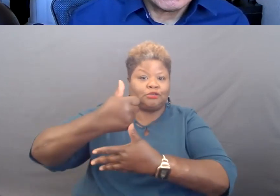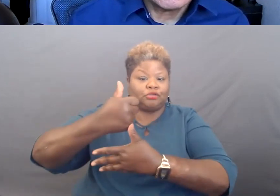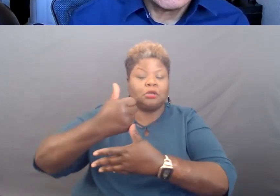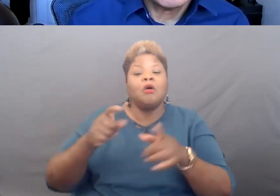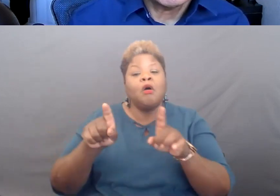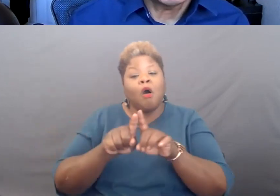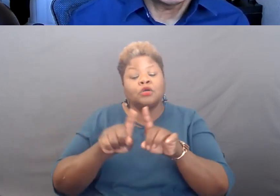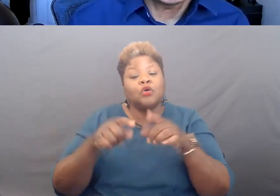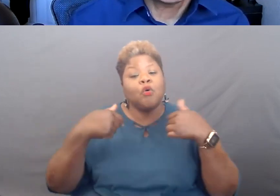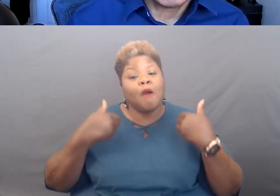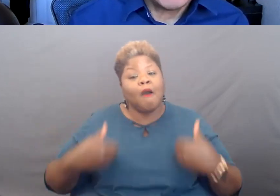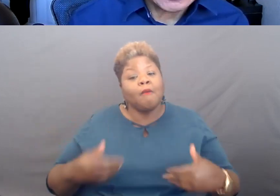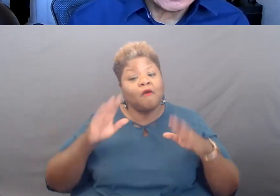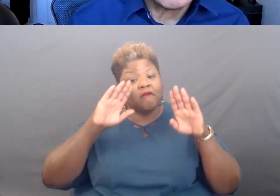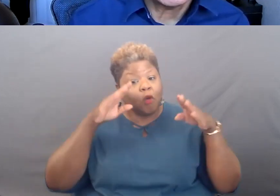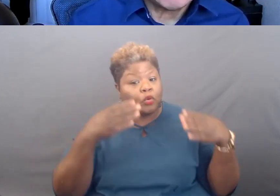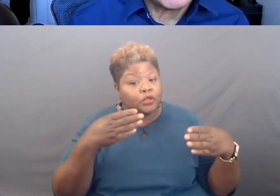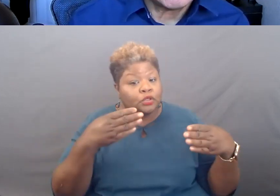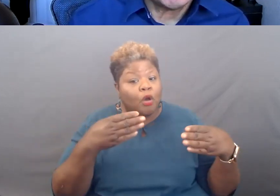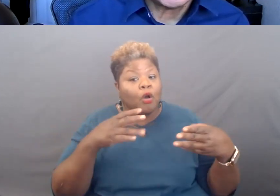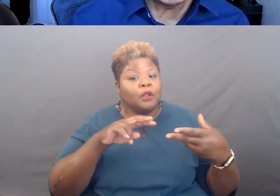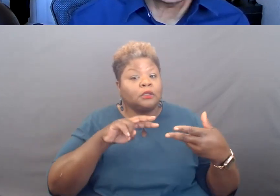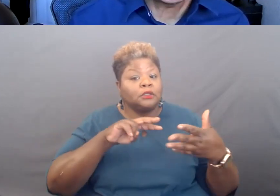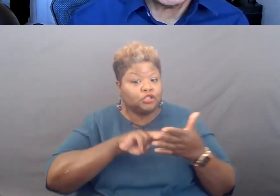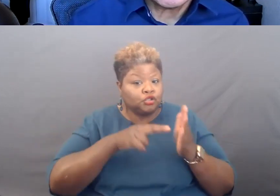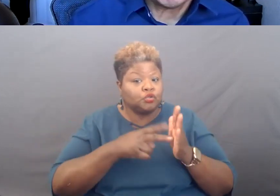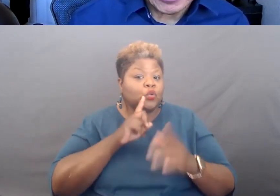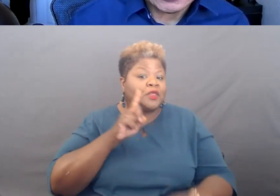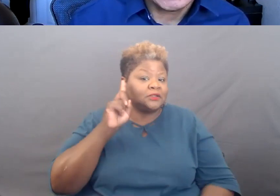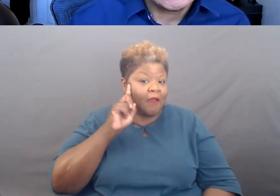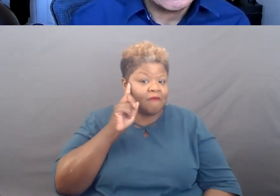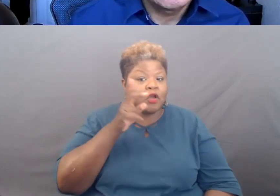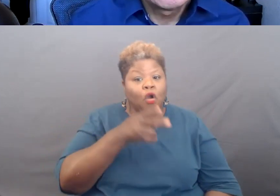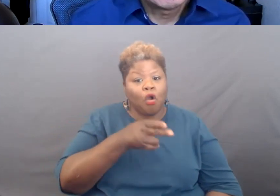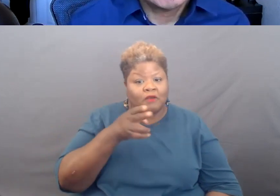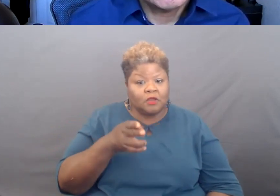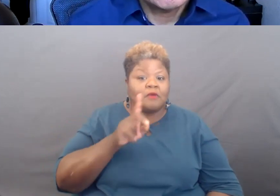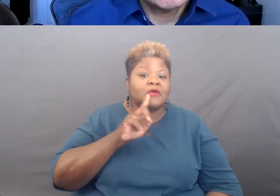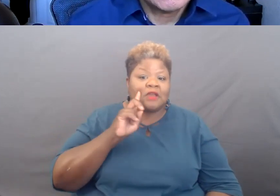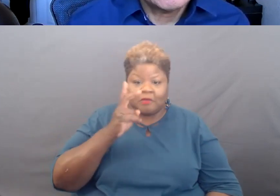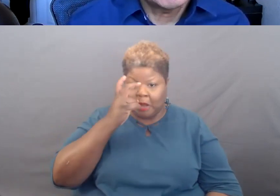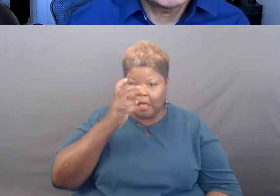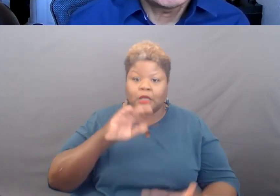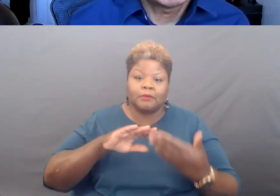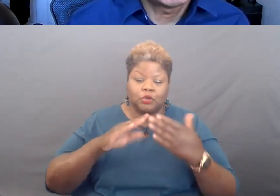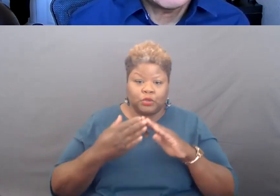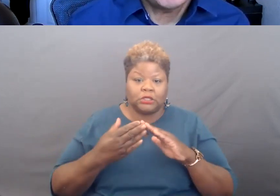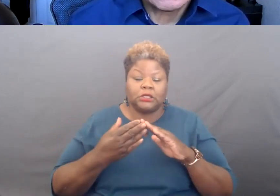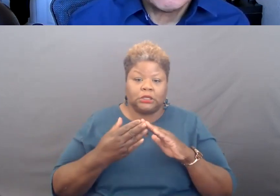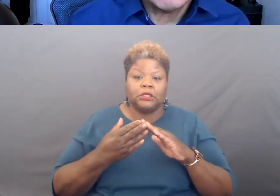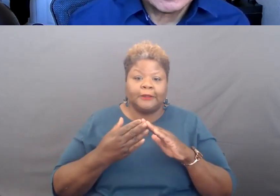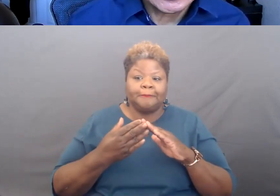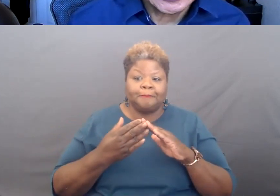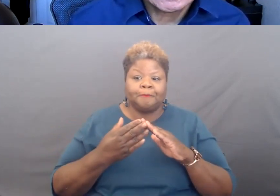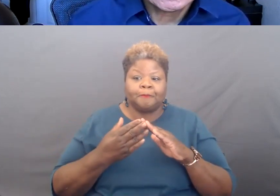focused on issues affecting the deaf and hard of hearing and the deaf-blind community. So